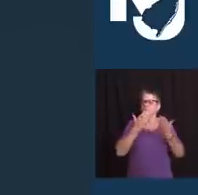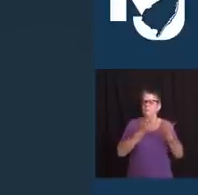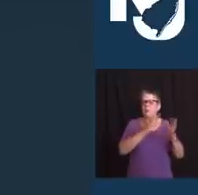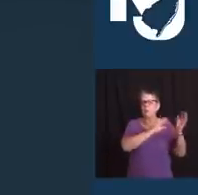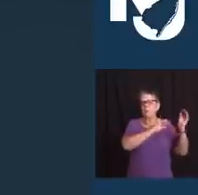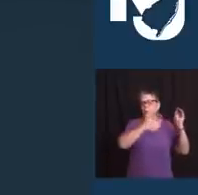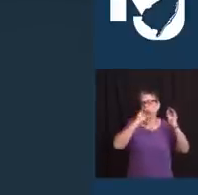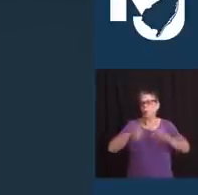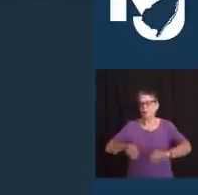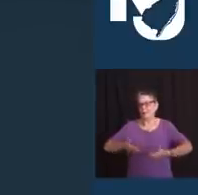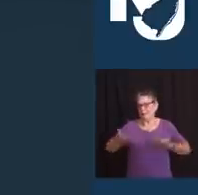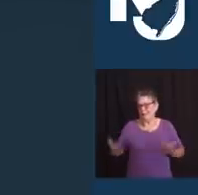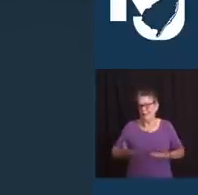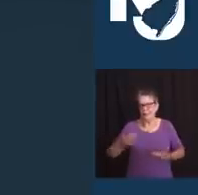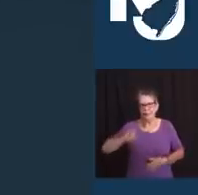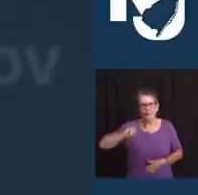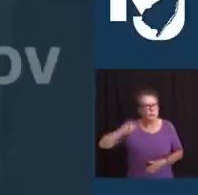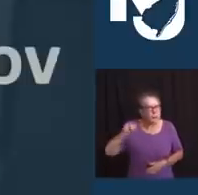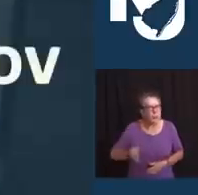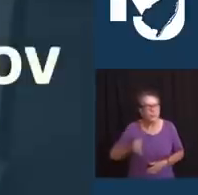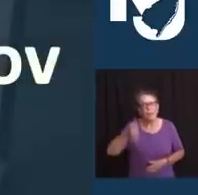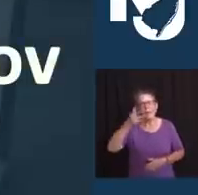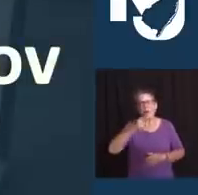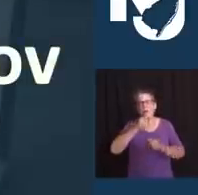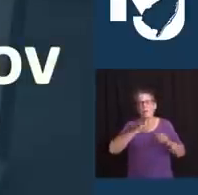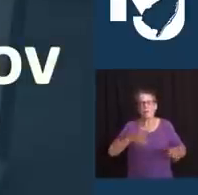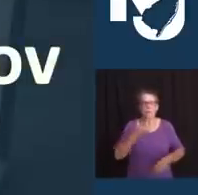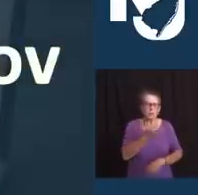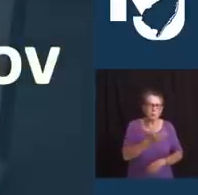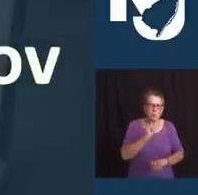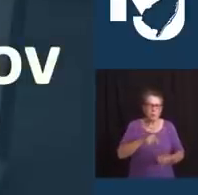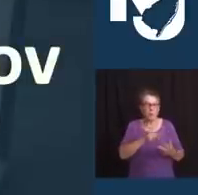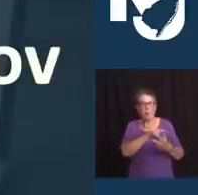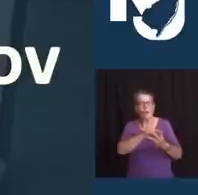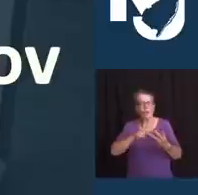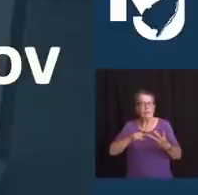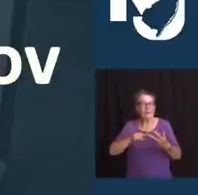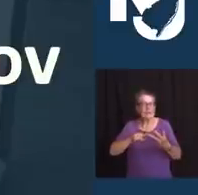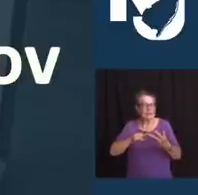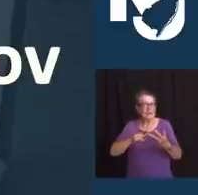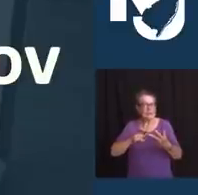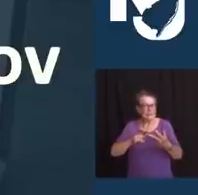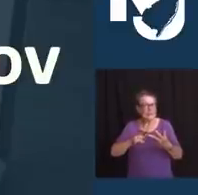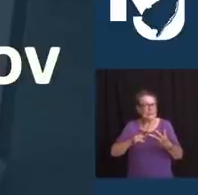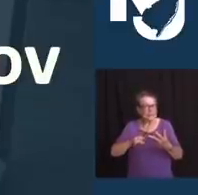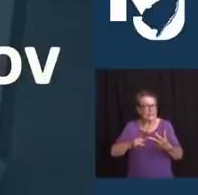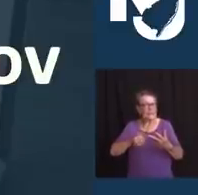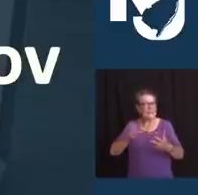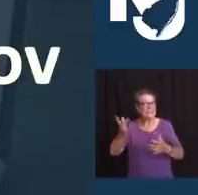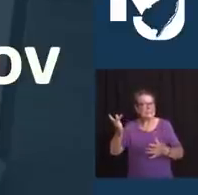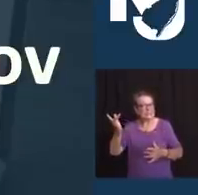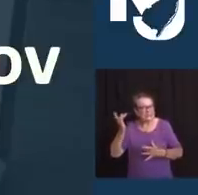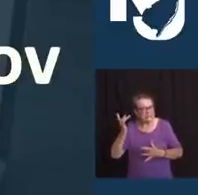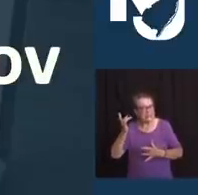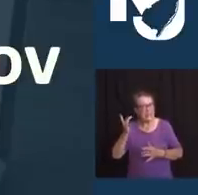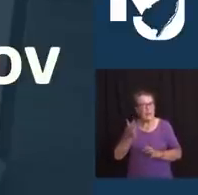bless and watch over her memory. All three, Nolan, Tom, and Mary, fell ill with COVID before the vaccines were available